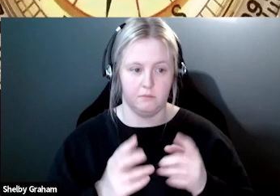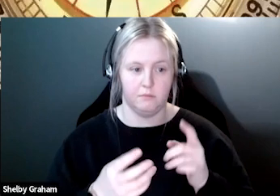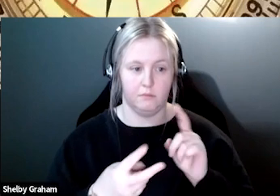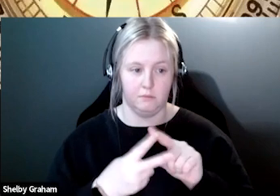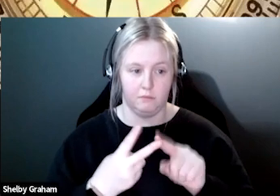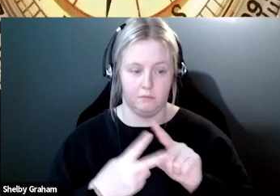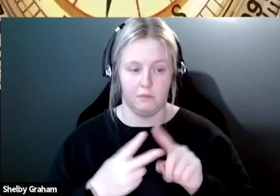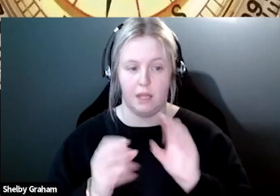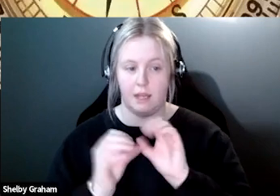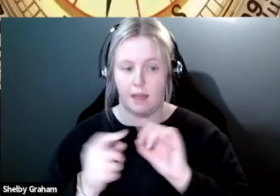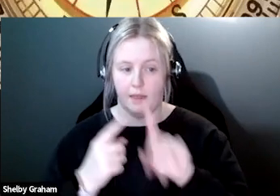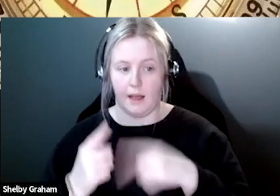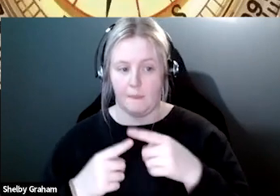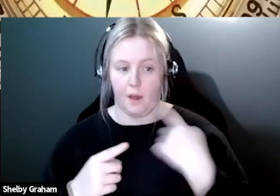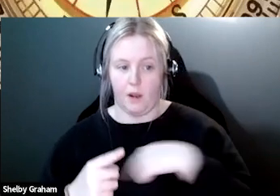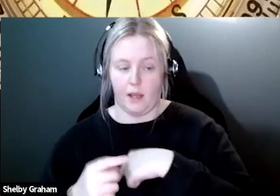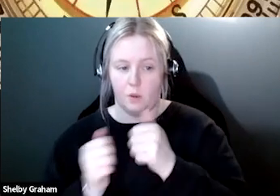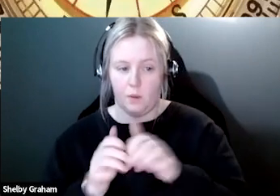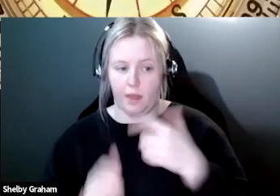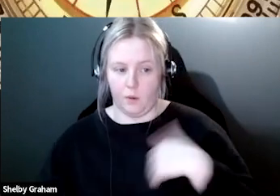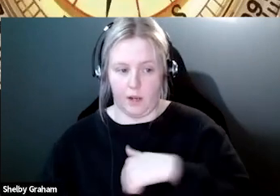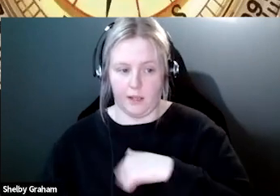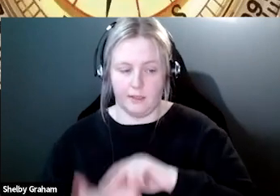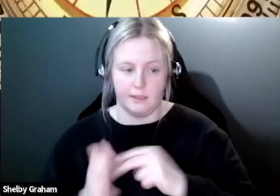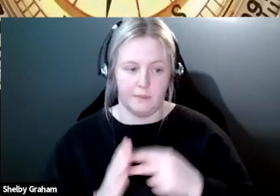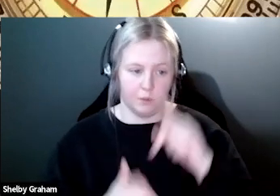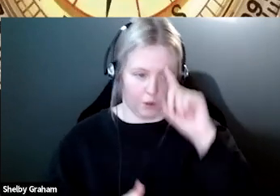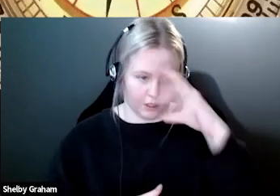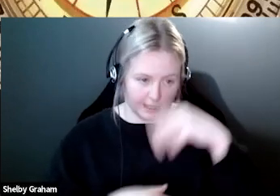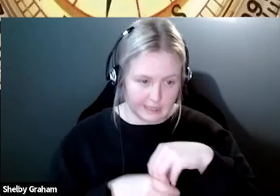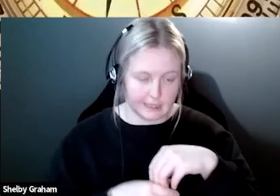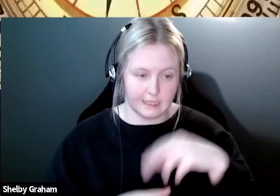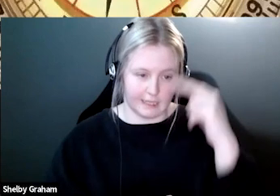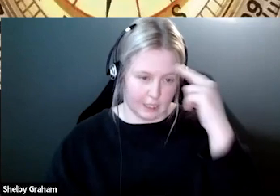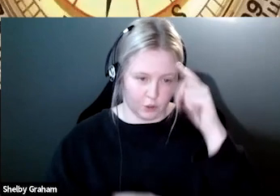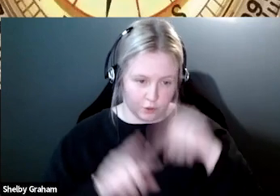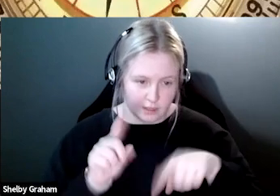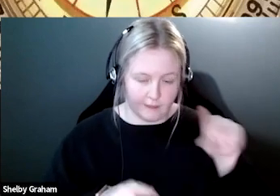us, which is where autistic and neurodivergent experts are consulted and provided